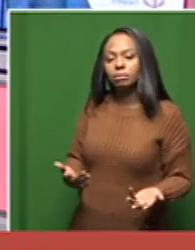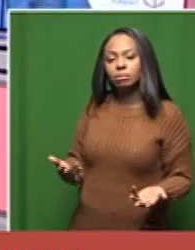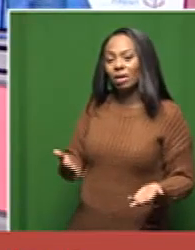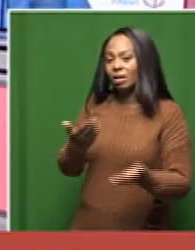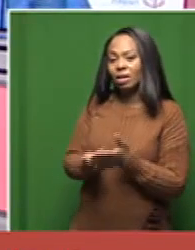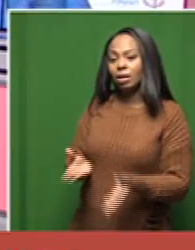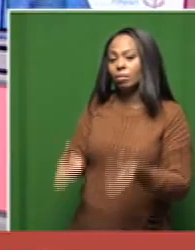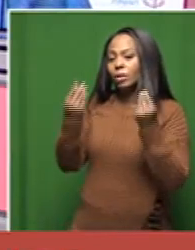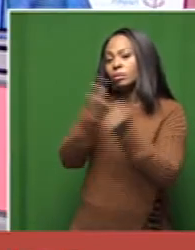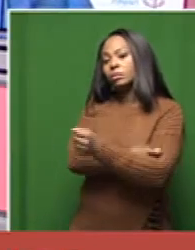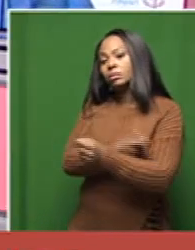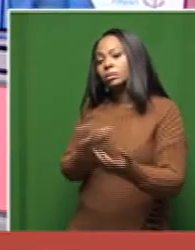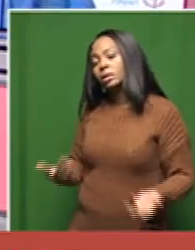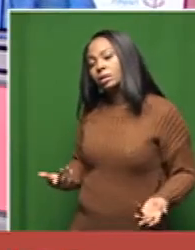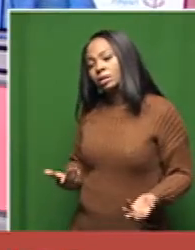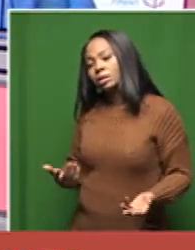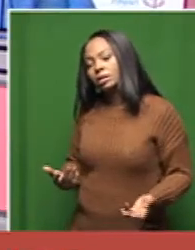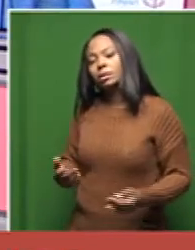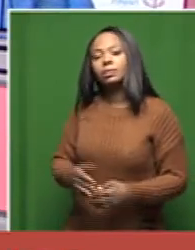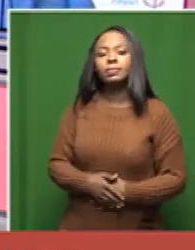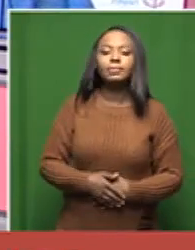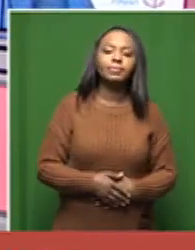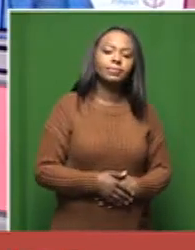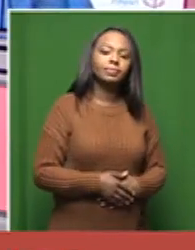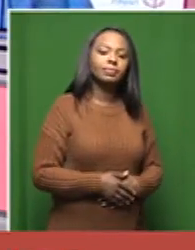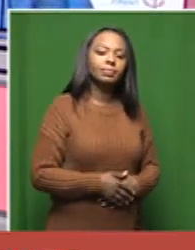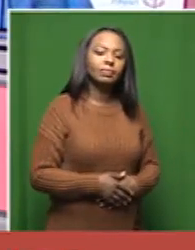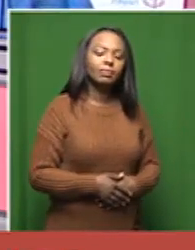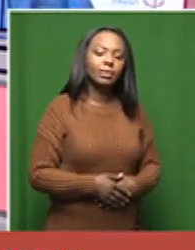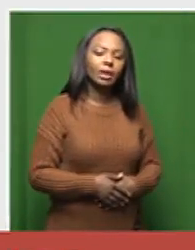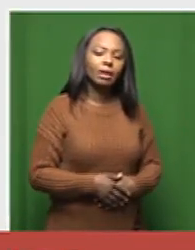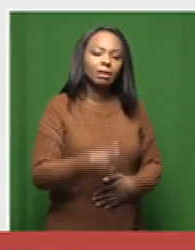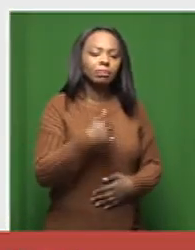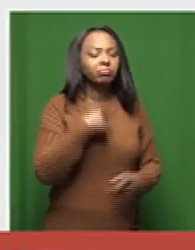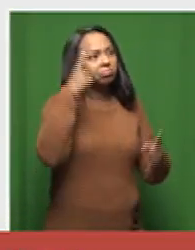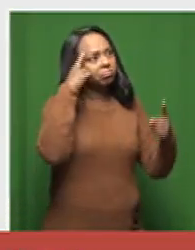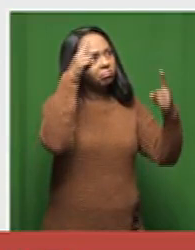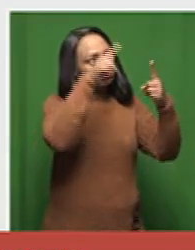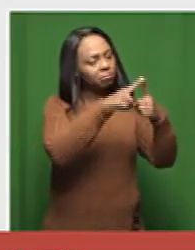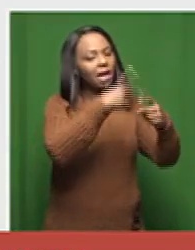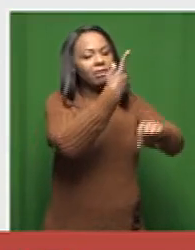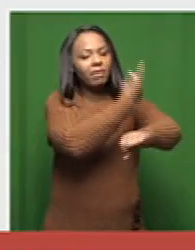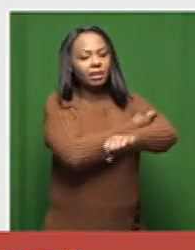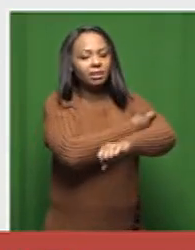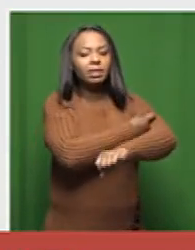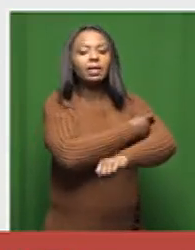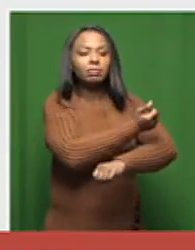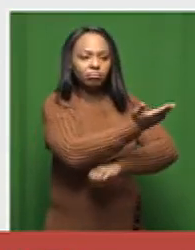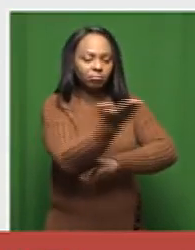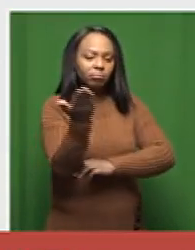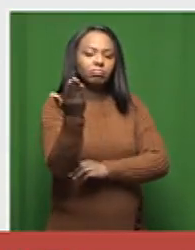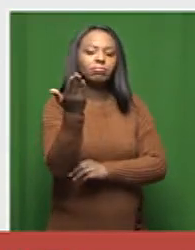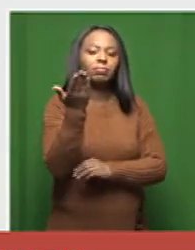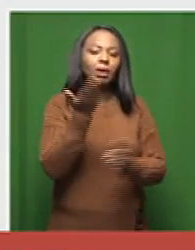get vaccinated? Our intention is to vaccinate them. We're on the EVDS side of things, trying to